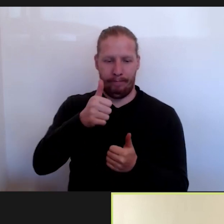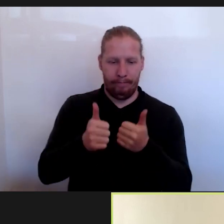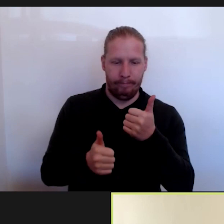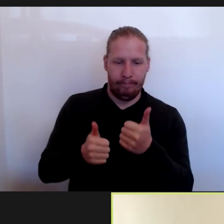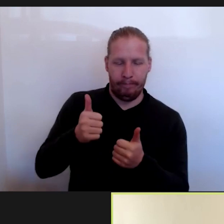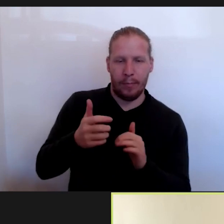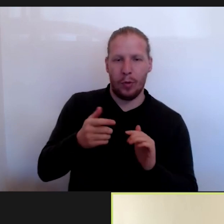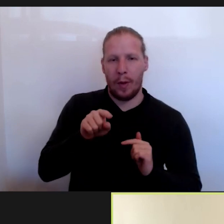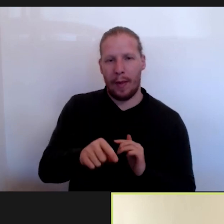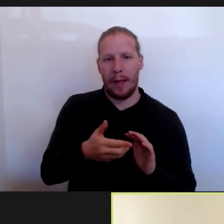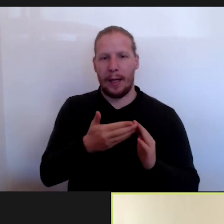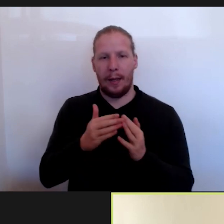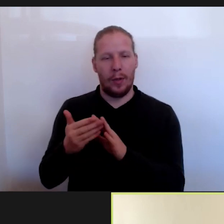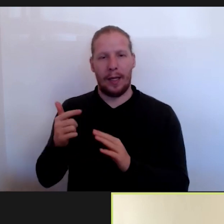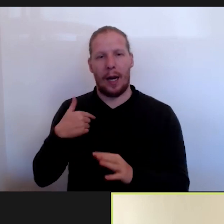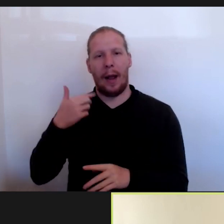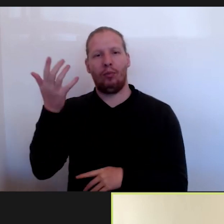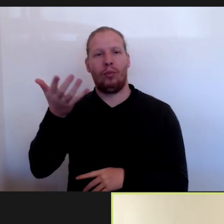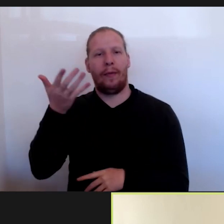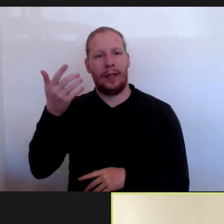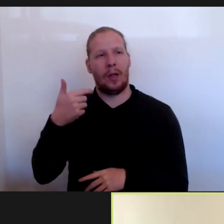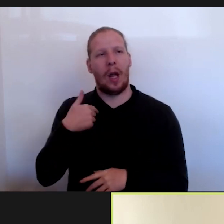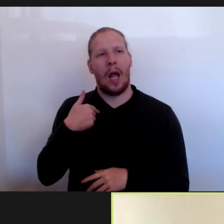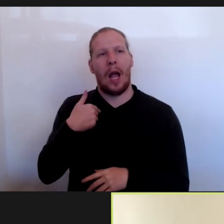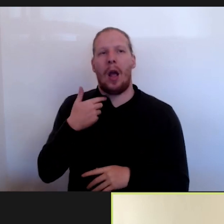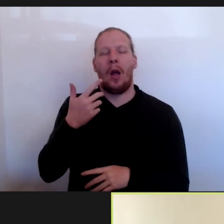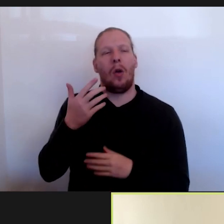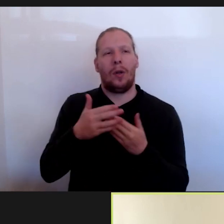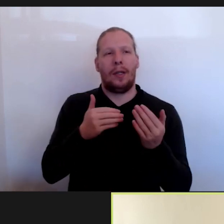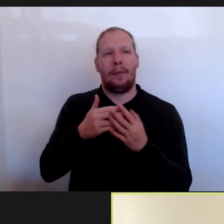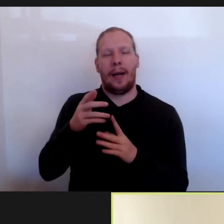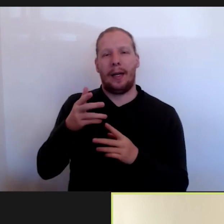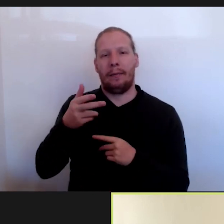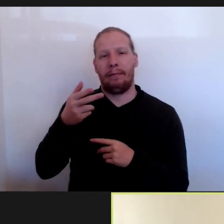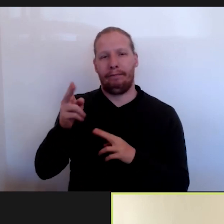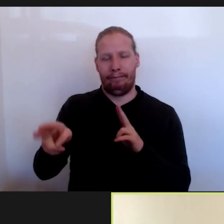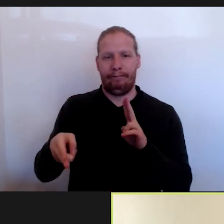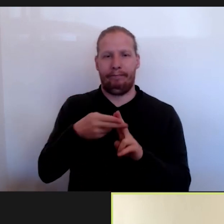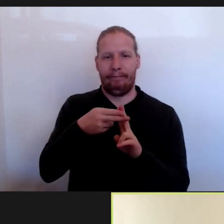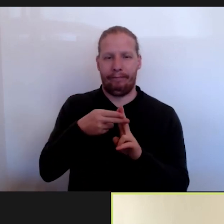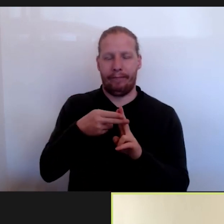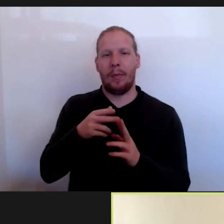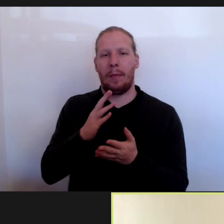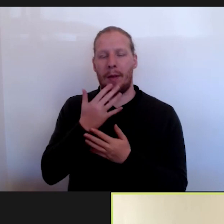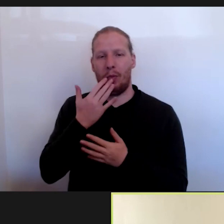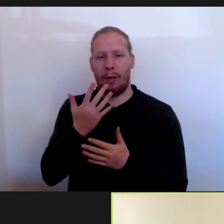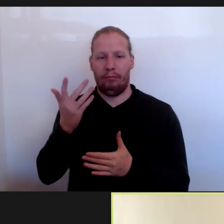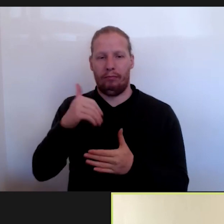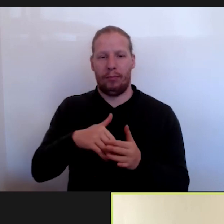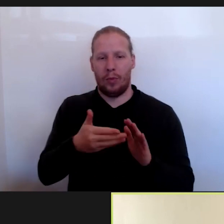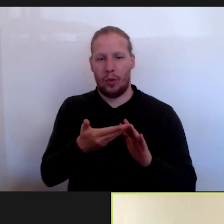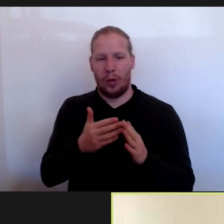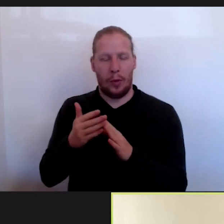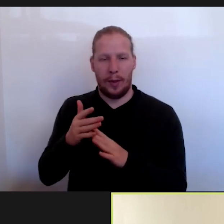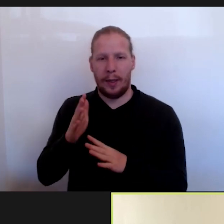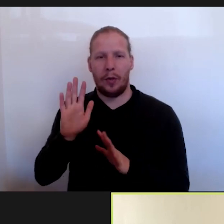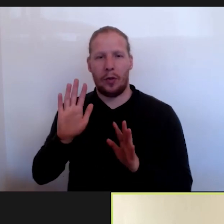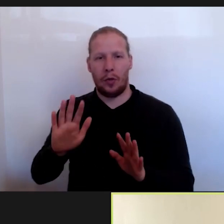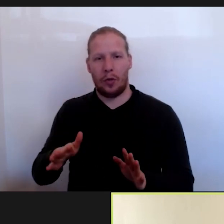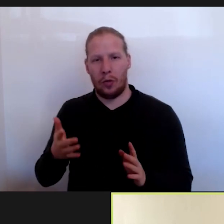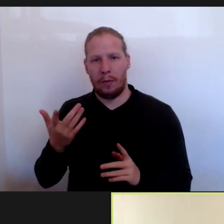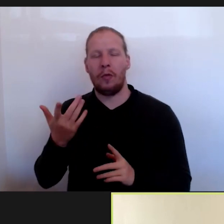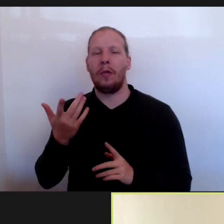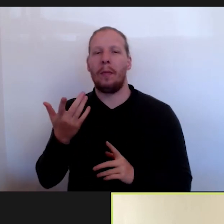have as the professor, as whatever title that you hold in. So when you're sitting with the community, are you being mindful of your position